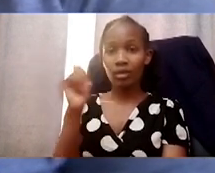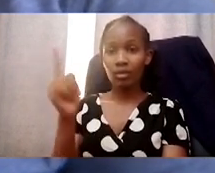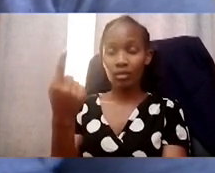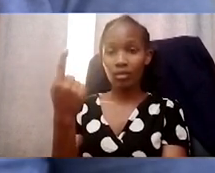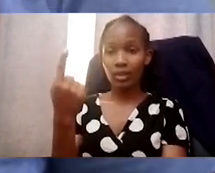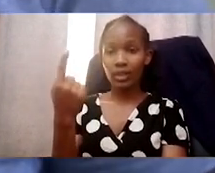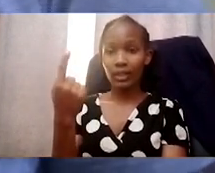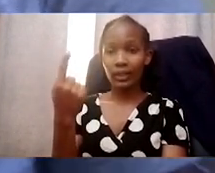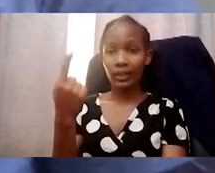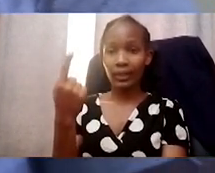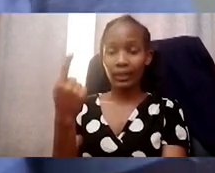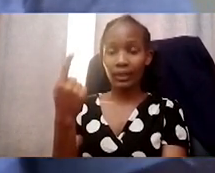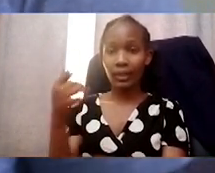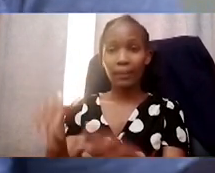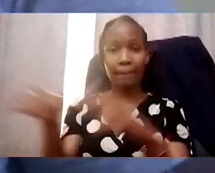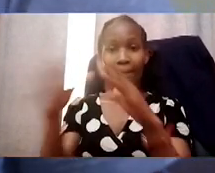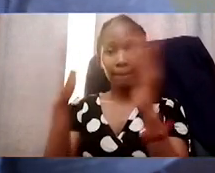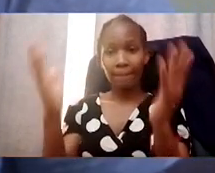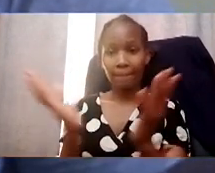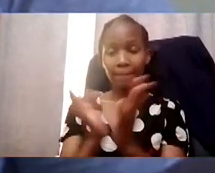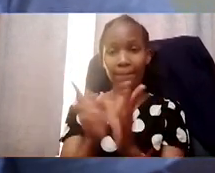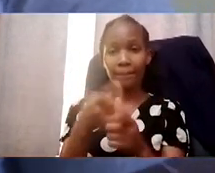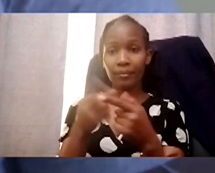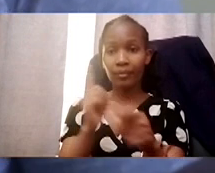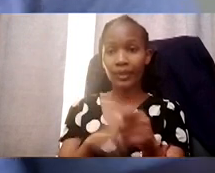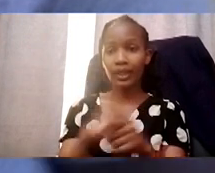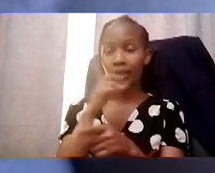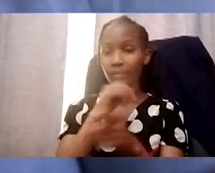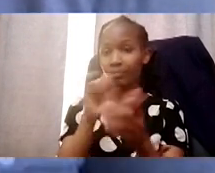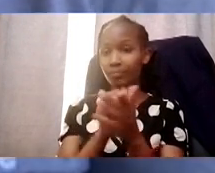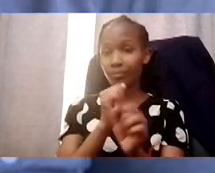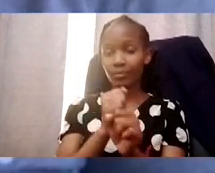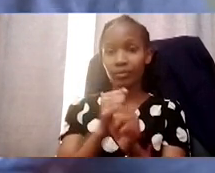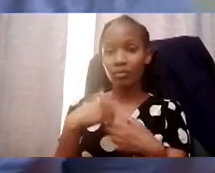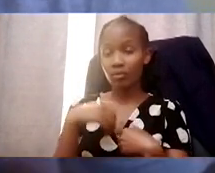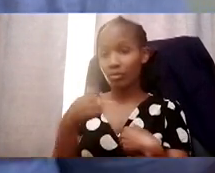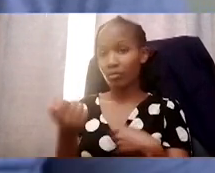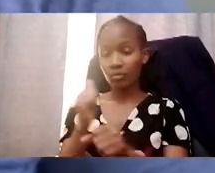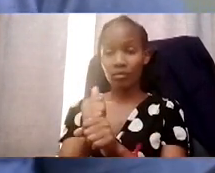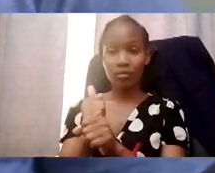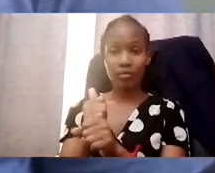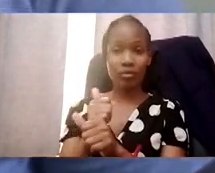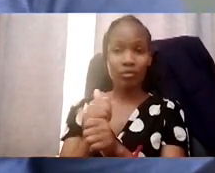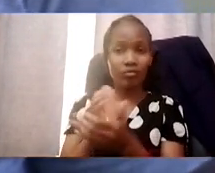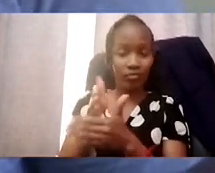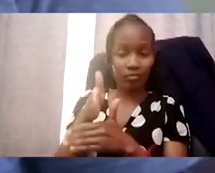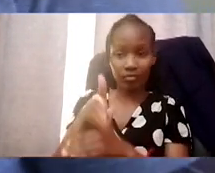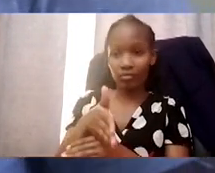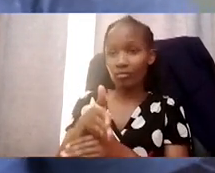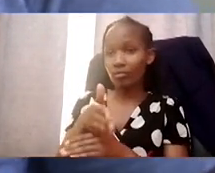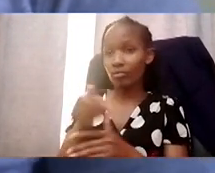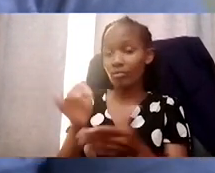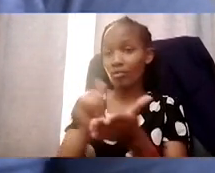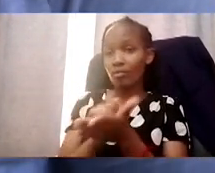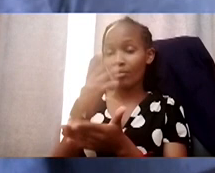the whole world. And therefore, when he finishes that career, there was another career after cricket. And therefore, this is something that we